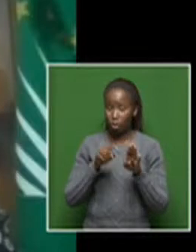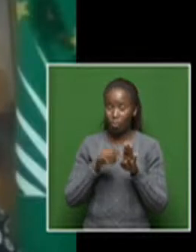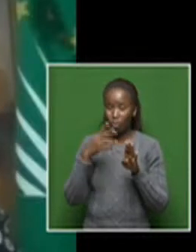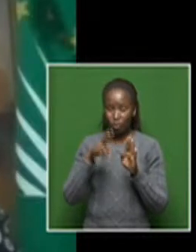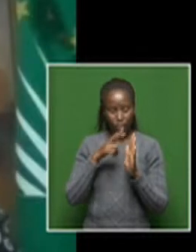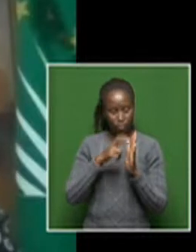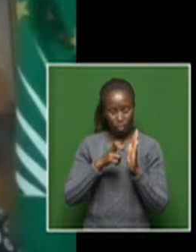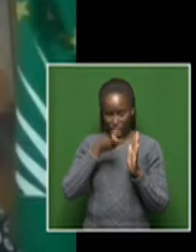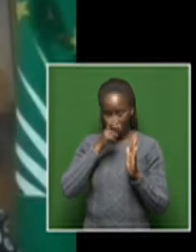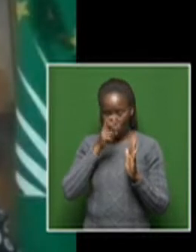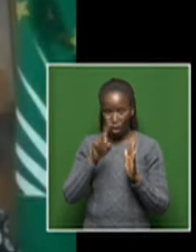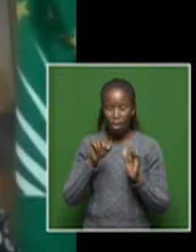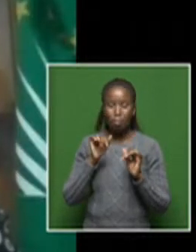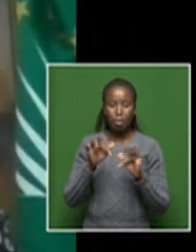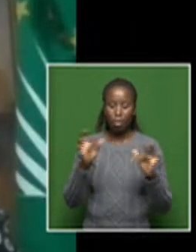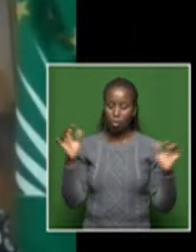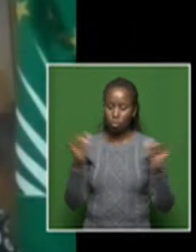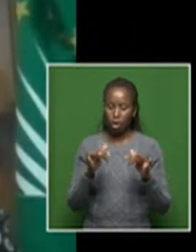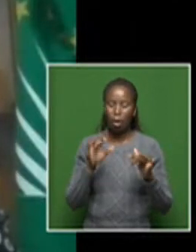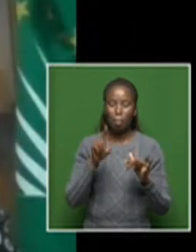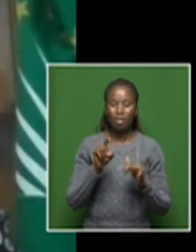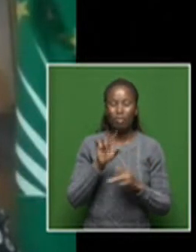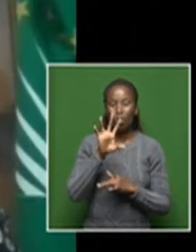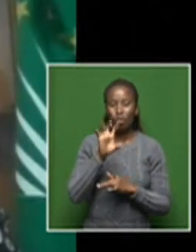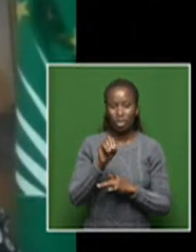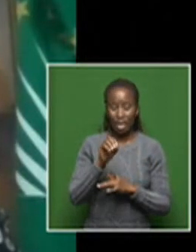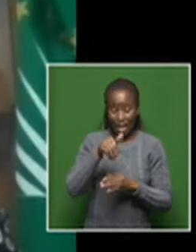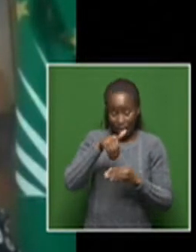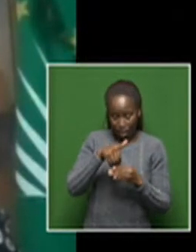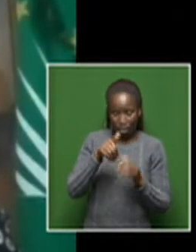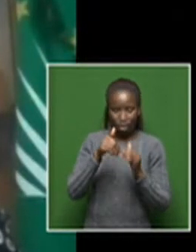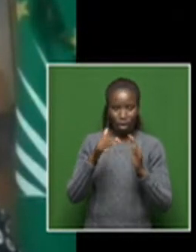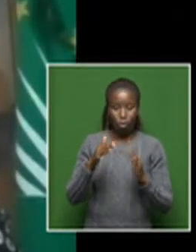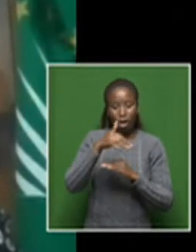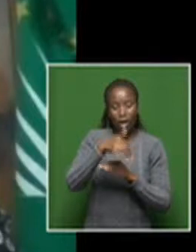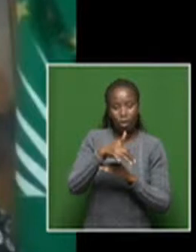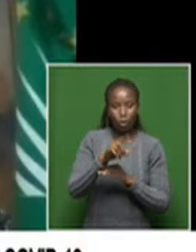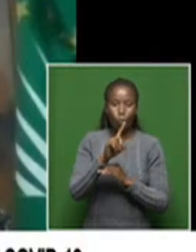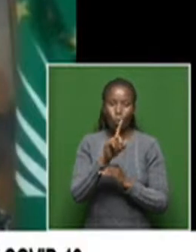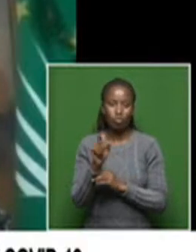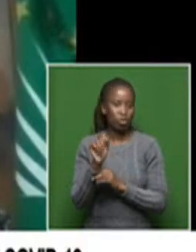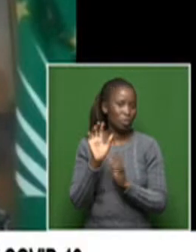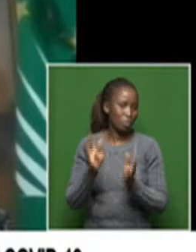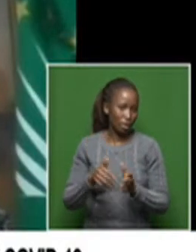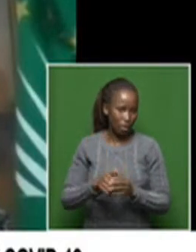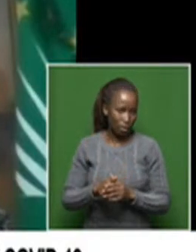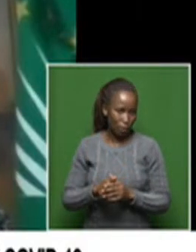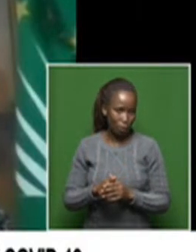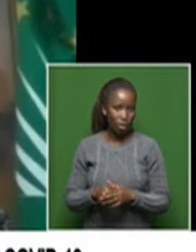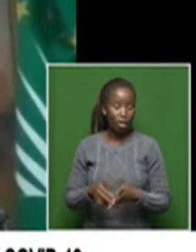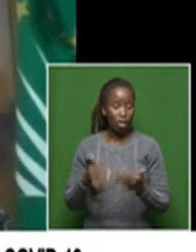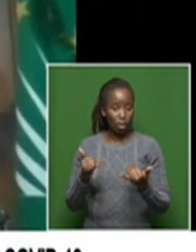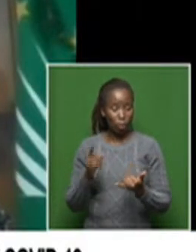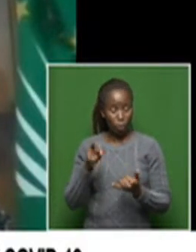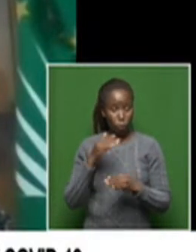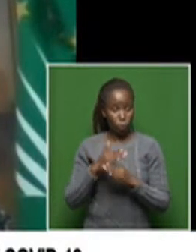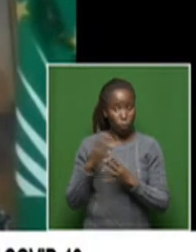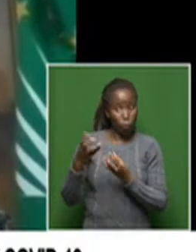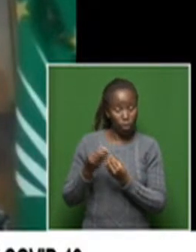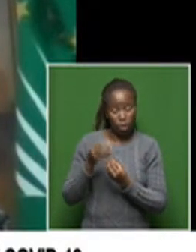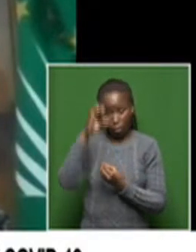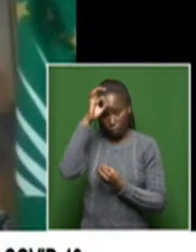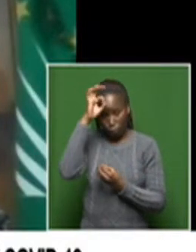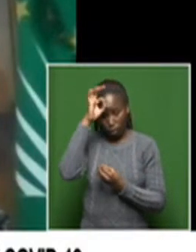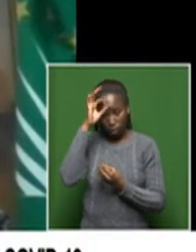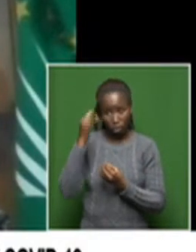terms of gatherings to 50 indoors and 100 outdoors. And we are hoping that as we work together with our law enforcement agencies, I did